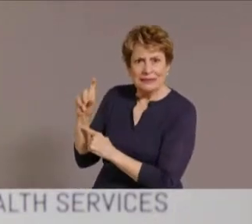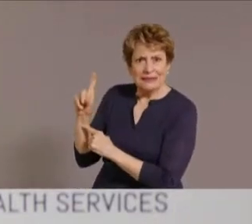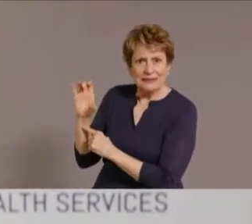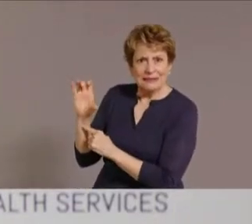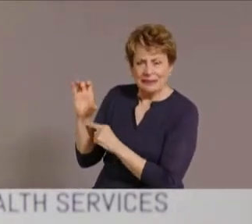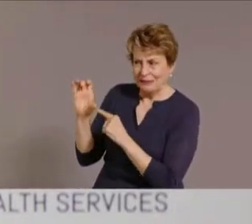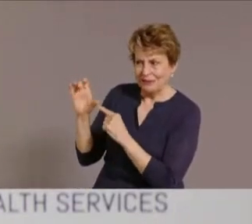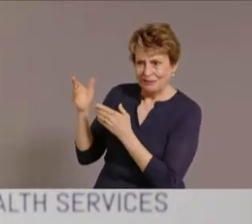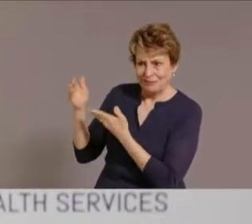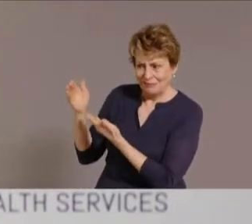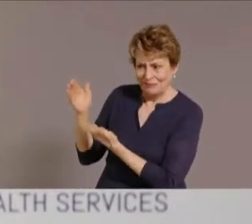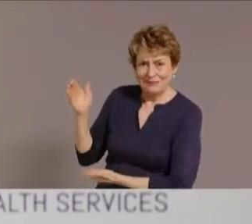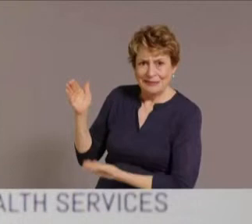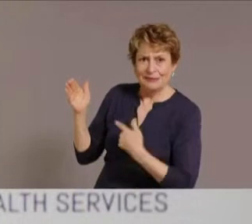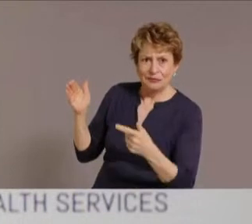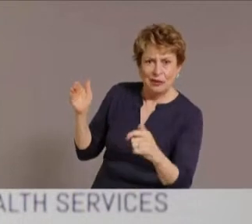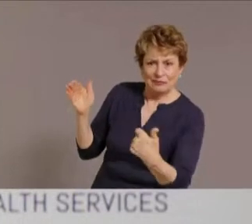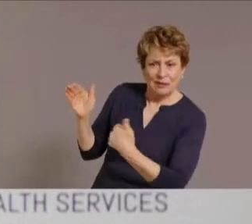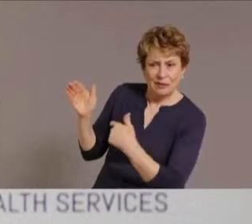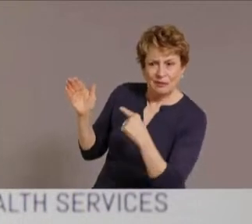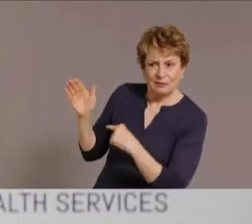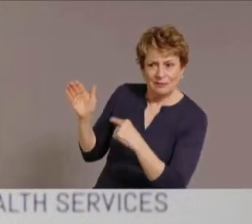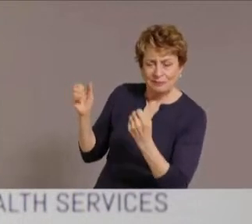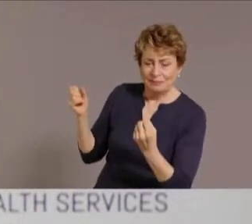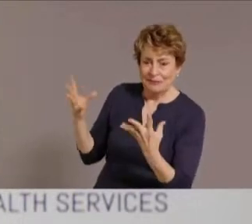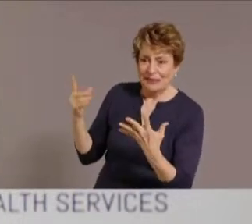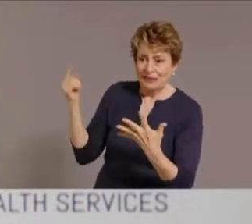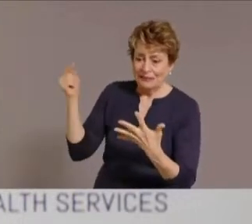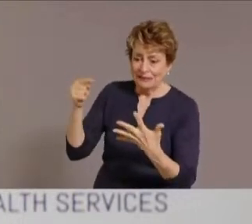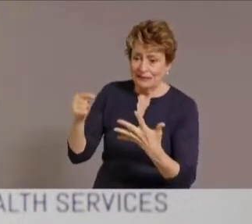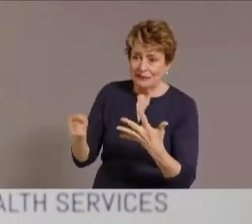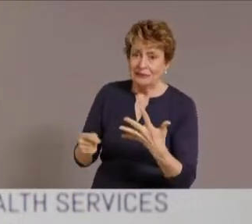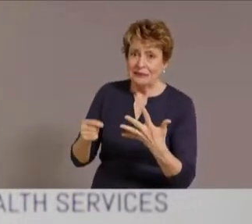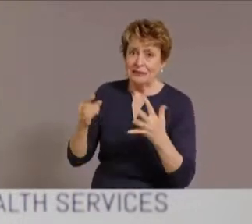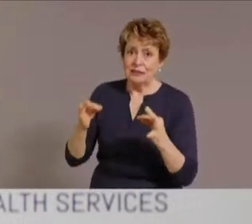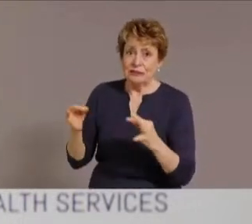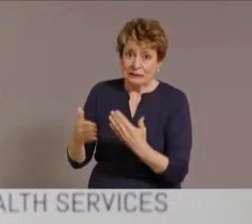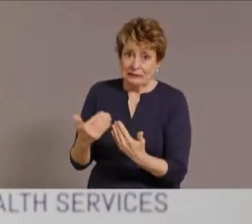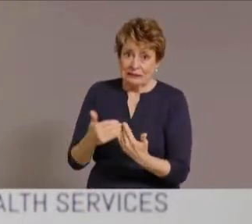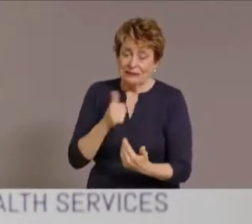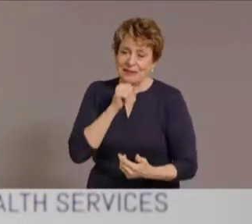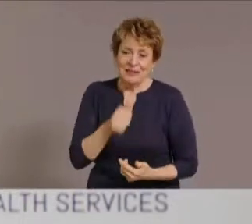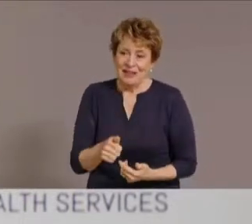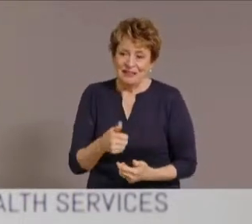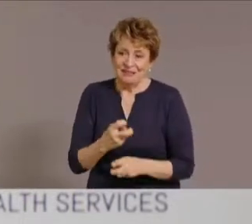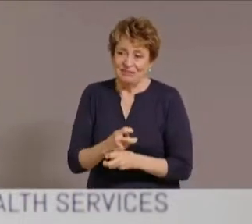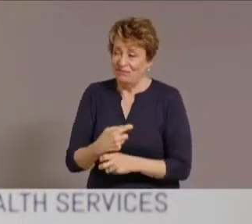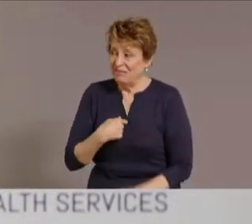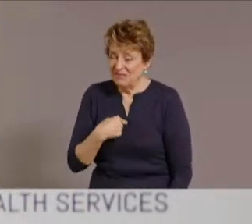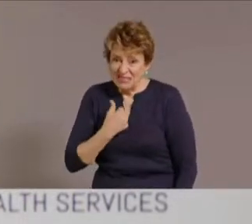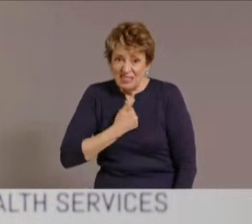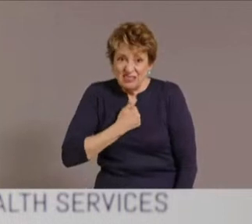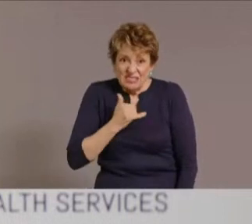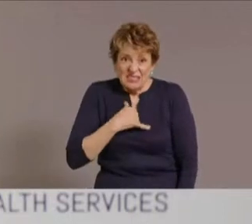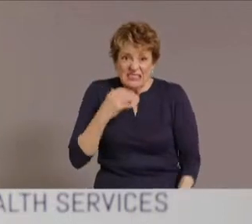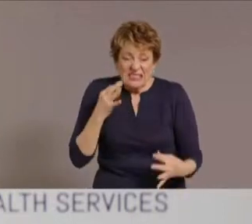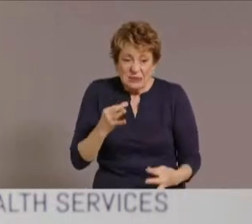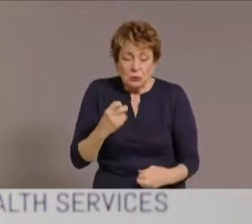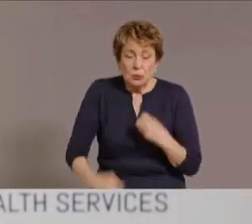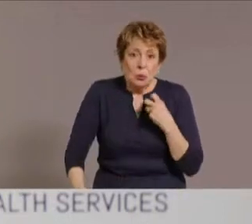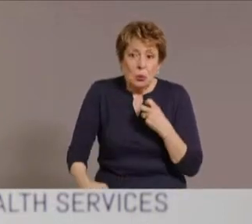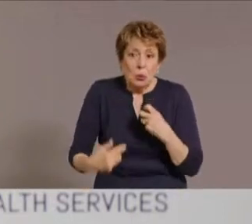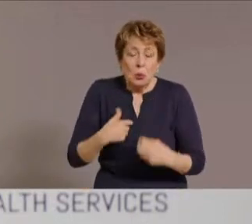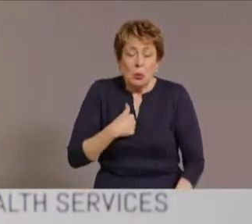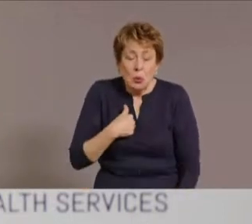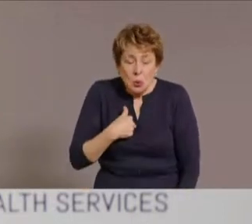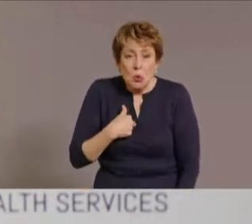a lot of these decisions are hard. I've had to make a lot of these decisions myself as well. And so I would encourage